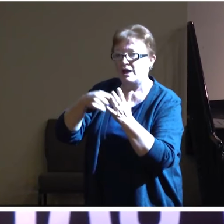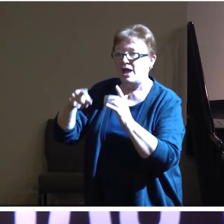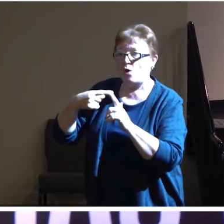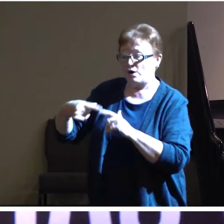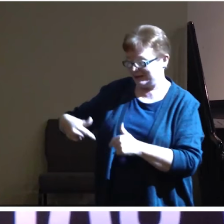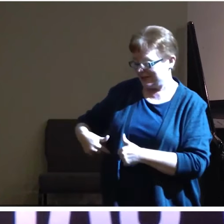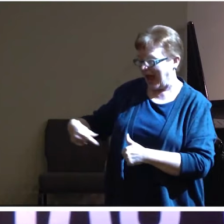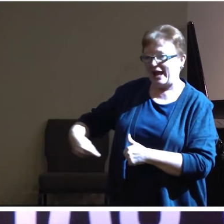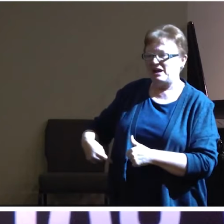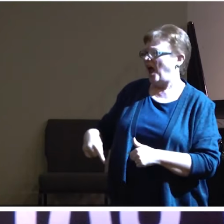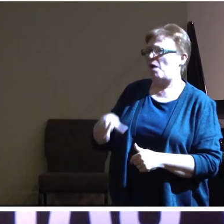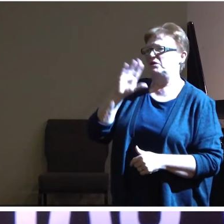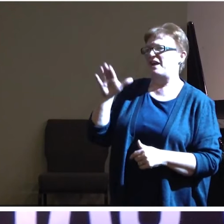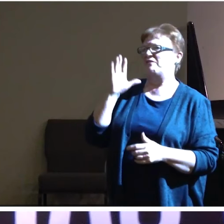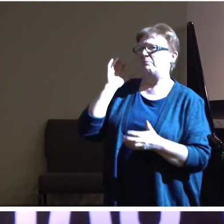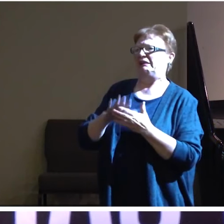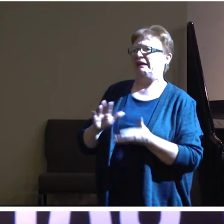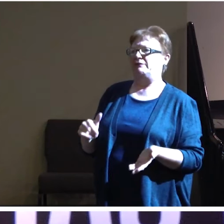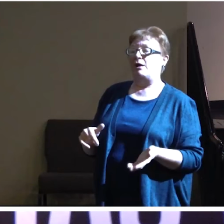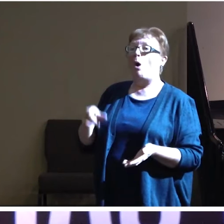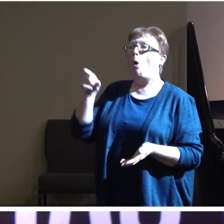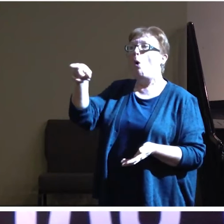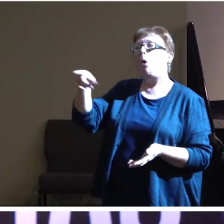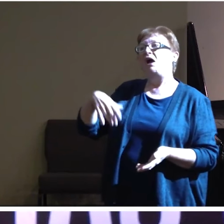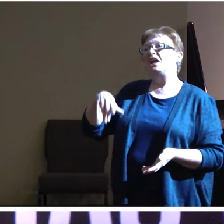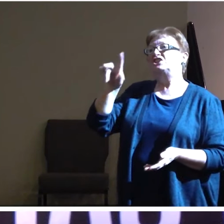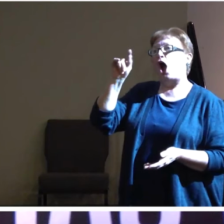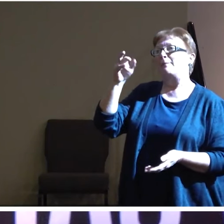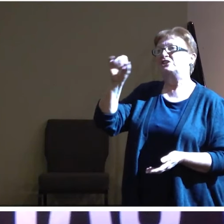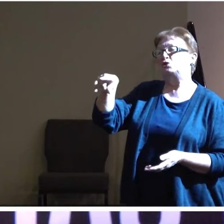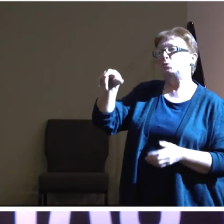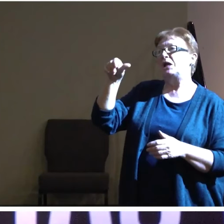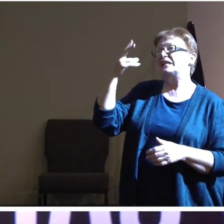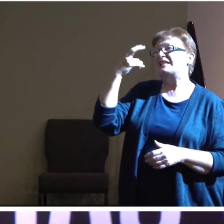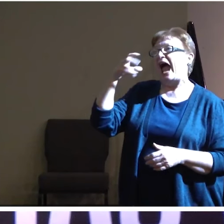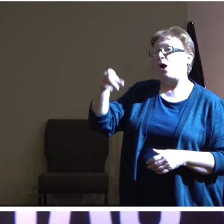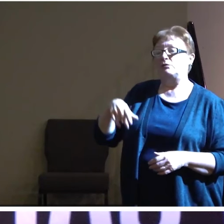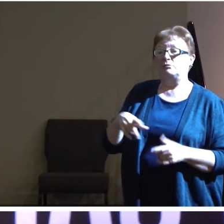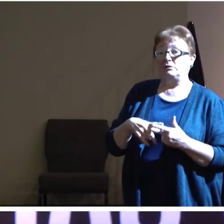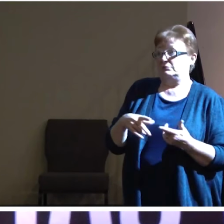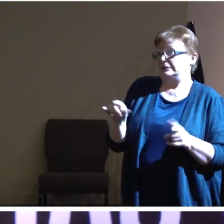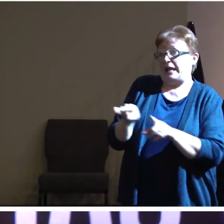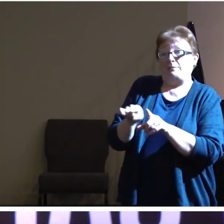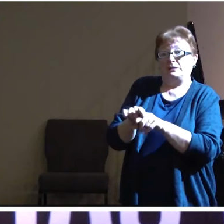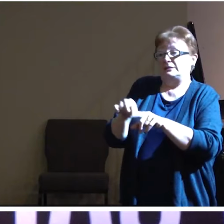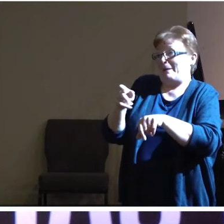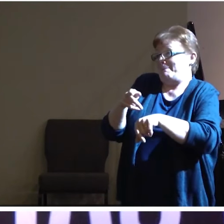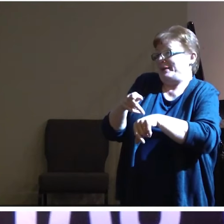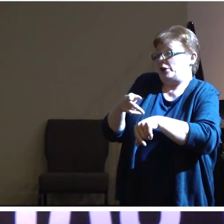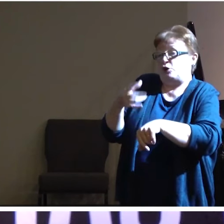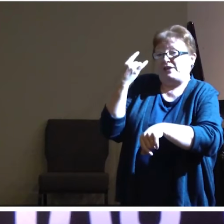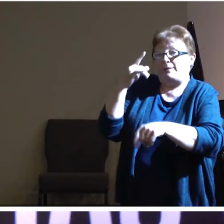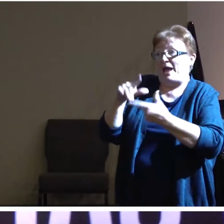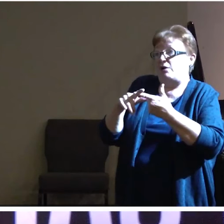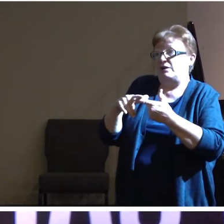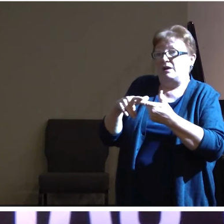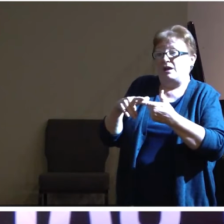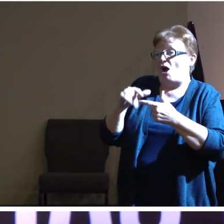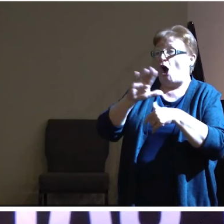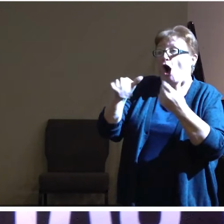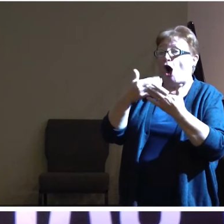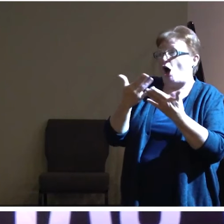his side, I will never believe. And we're like, oh, that's the doubting Thomas. This is the doubting Peter. This is the doubting rest